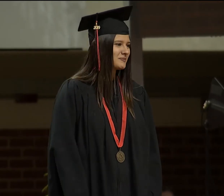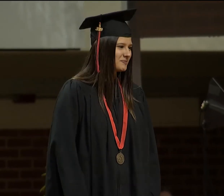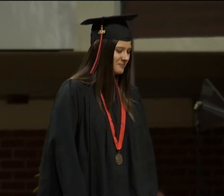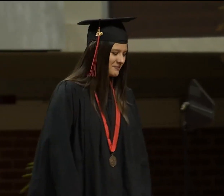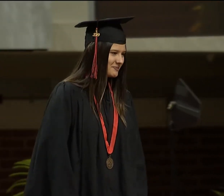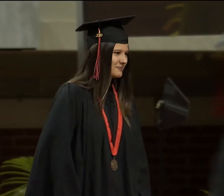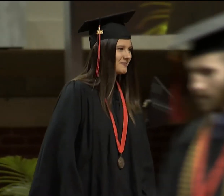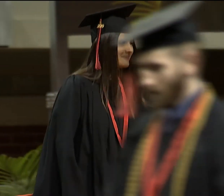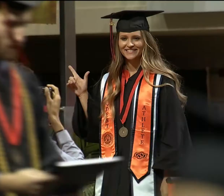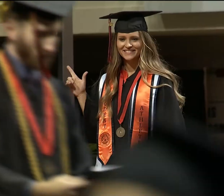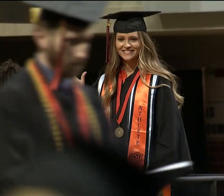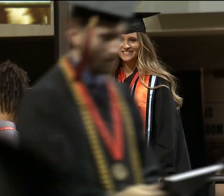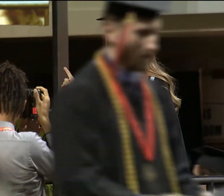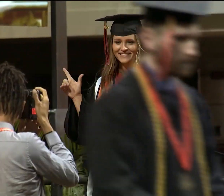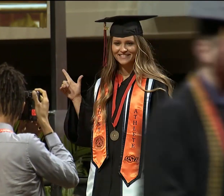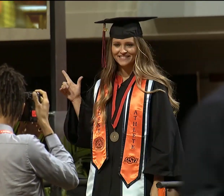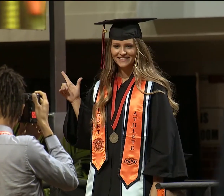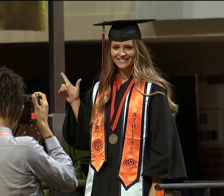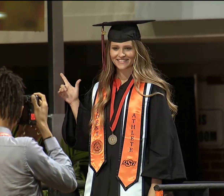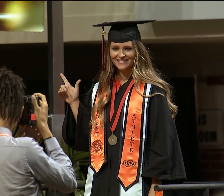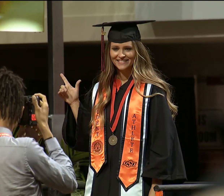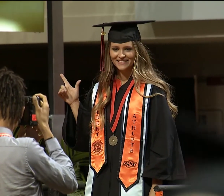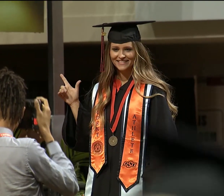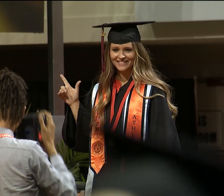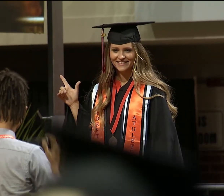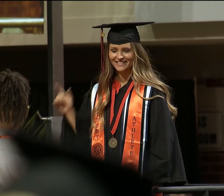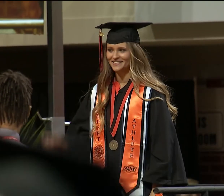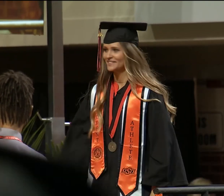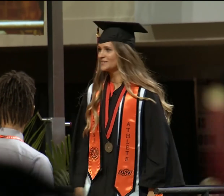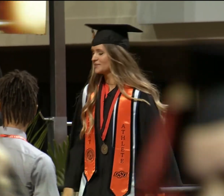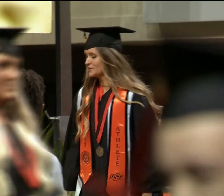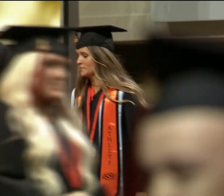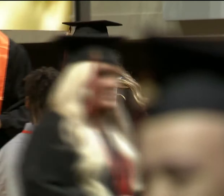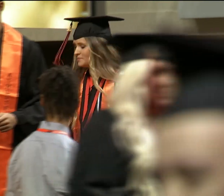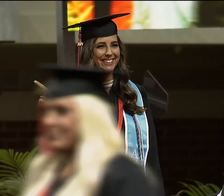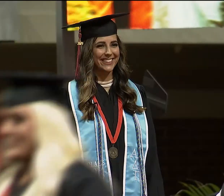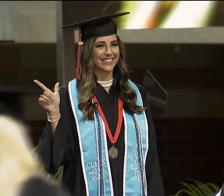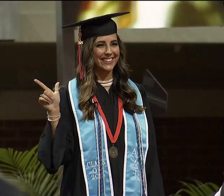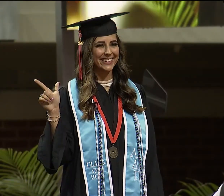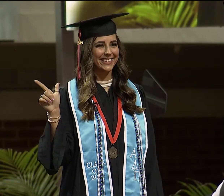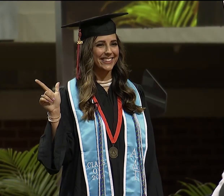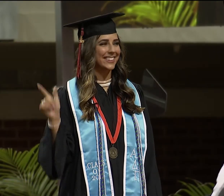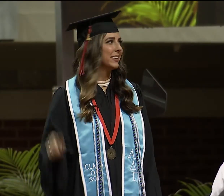Kara Ibrahim. Elliot Suzanne Culkin.